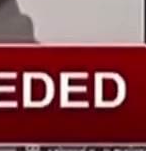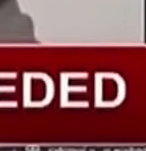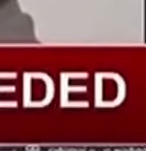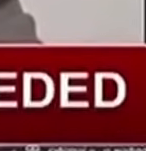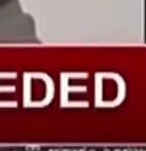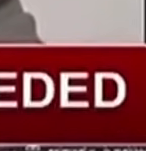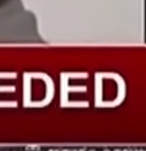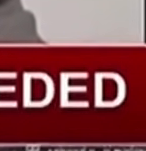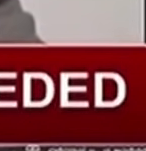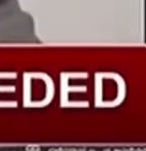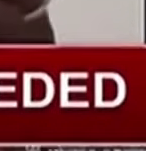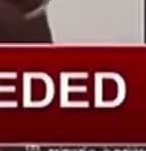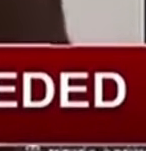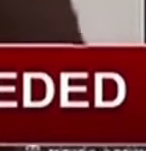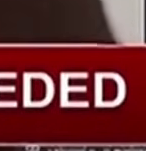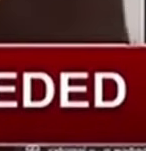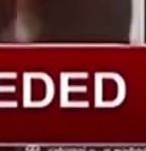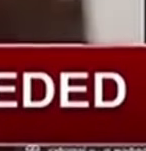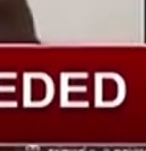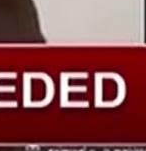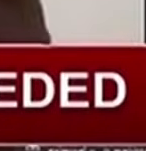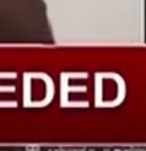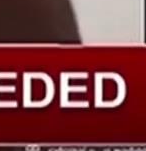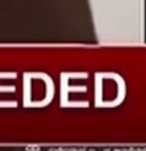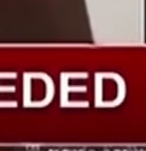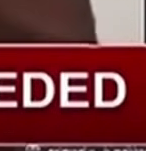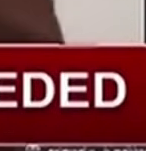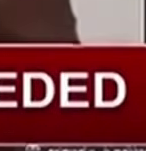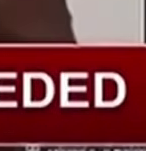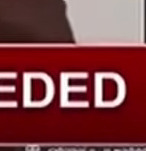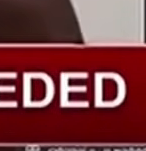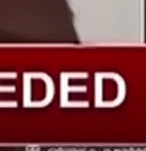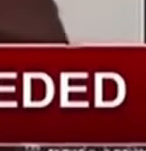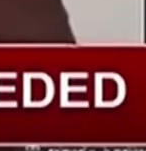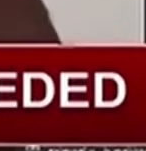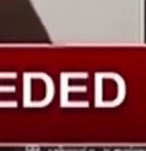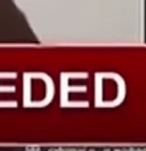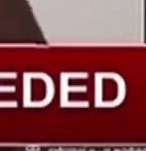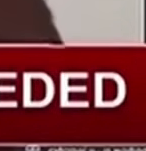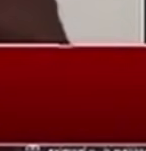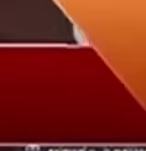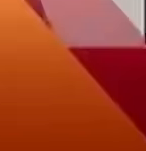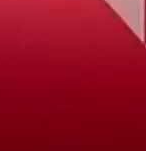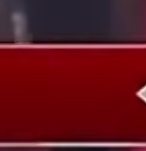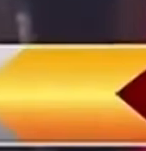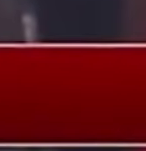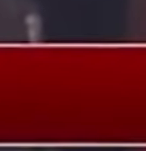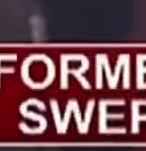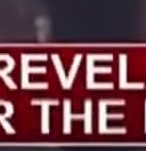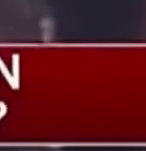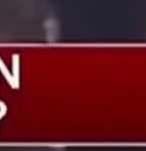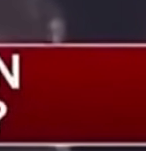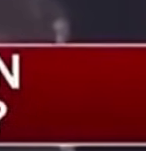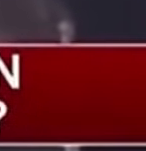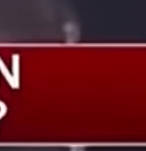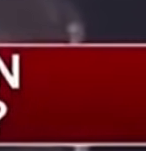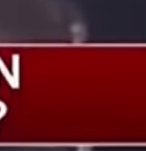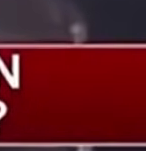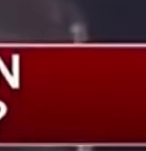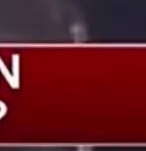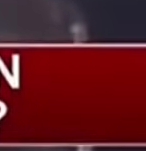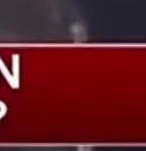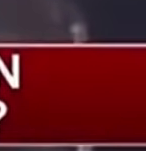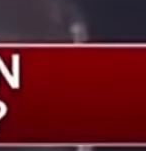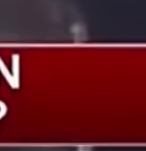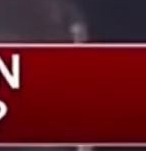Establishing an external mechanism to resolve Sri Lanka's conflicts is unnecessary, says the Foreign Secretary. Was the former Attorney